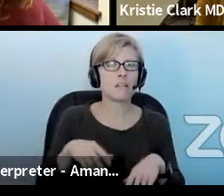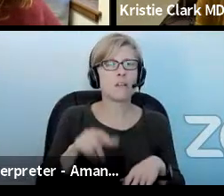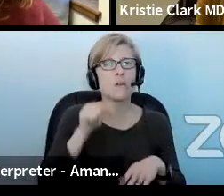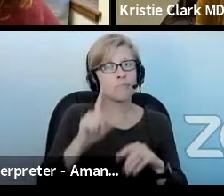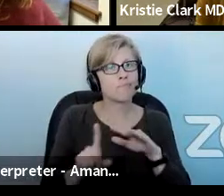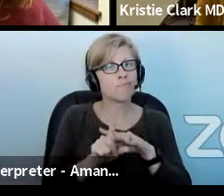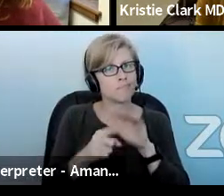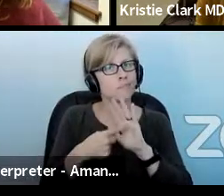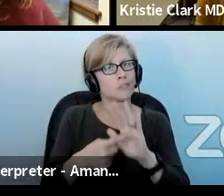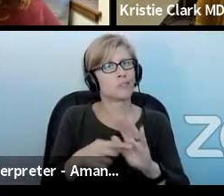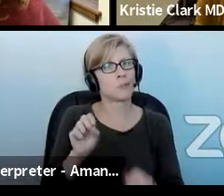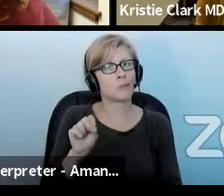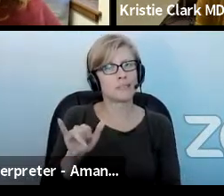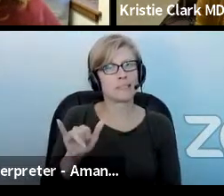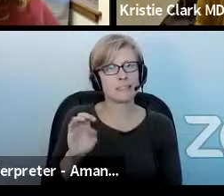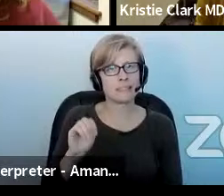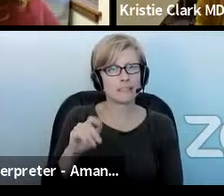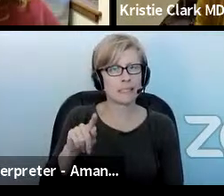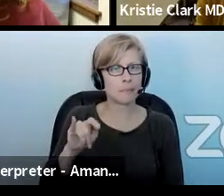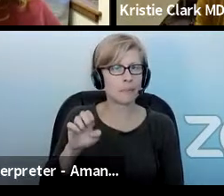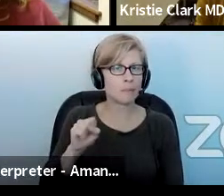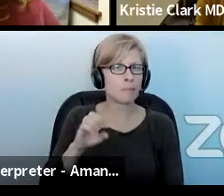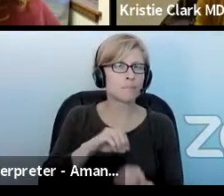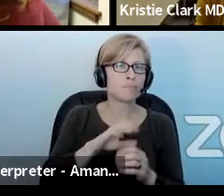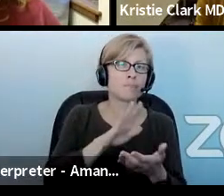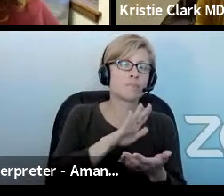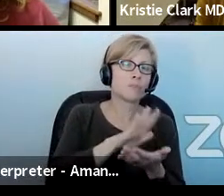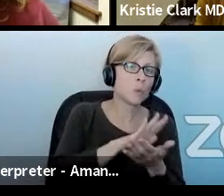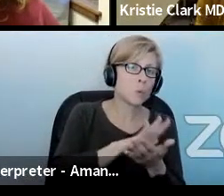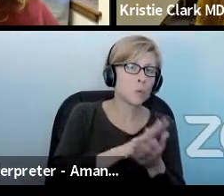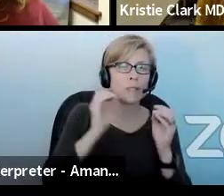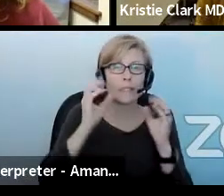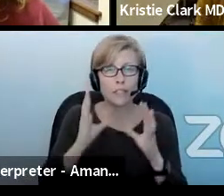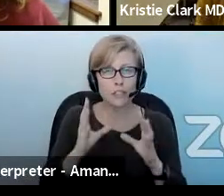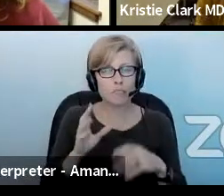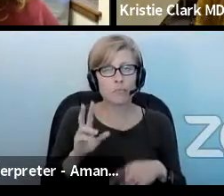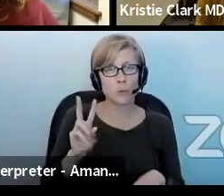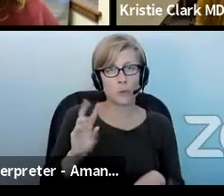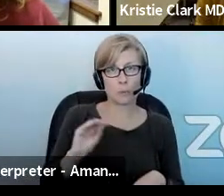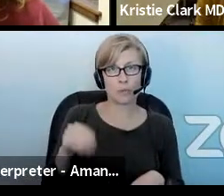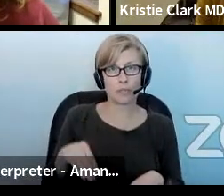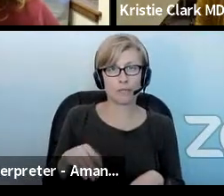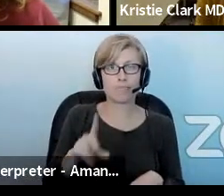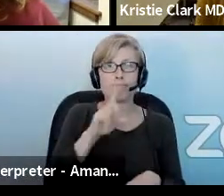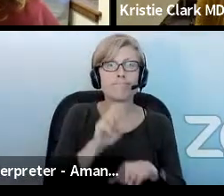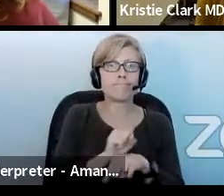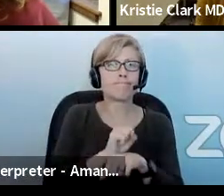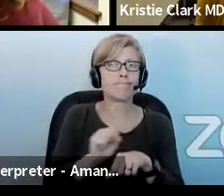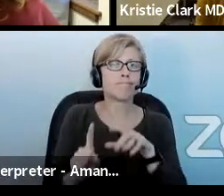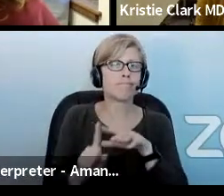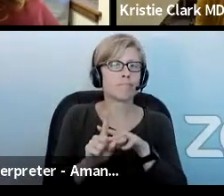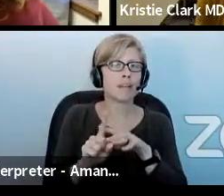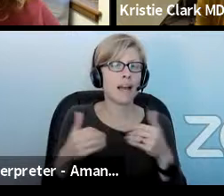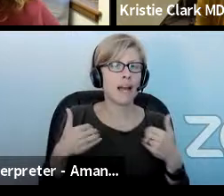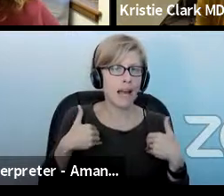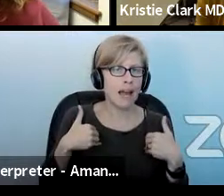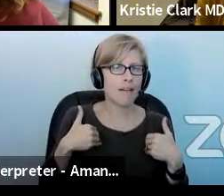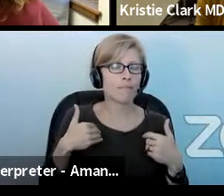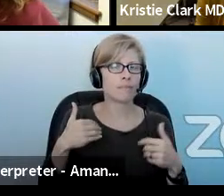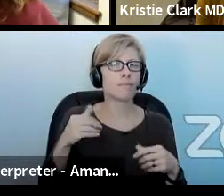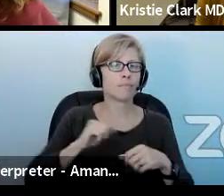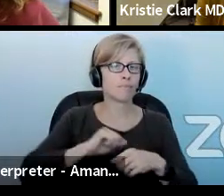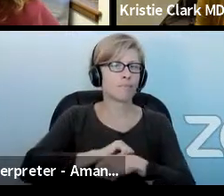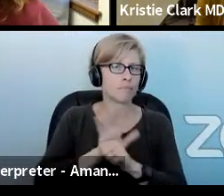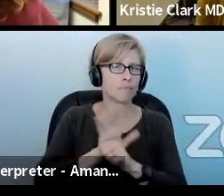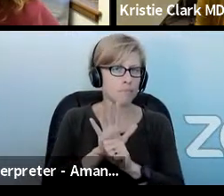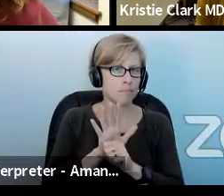symptomatic staff or students in the schools that they're testing, 2% of those are coming up positive. So,